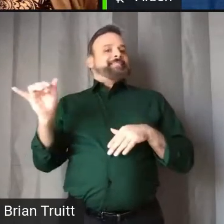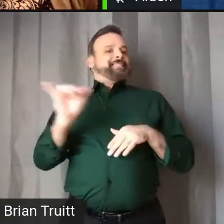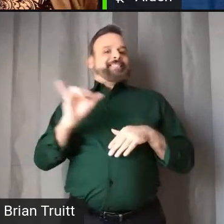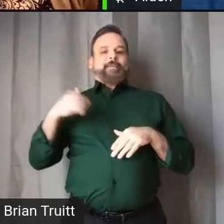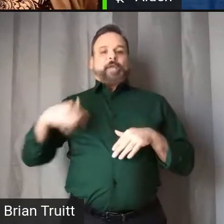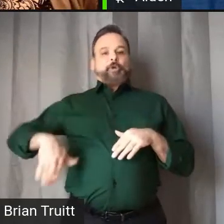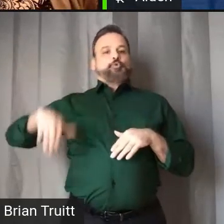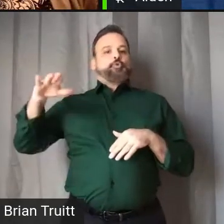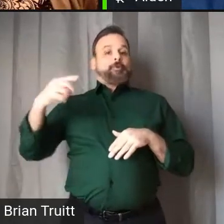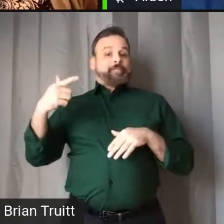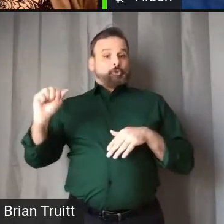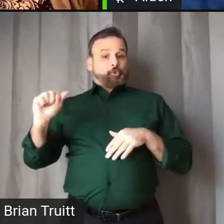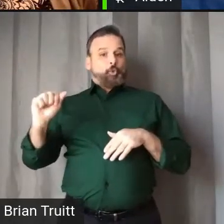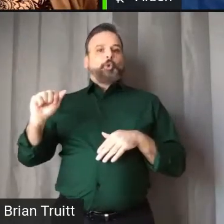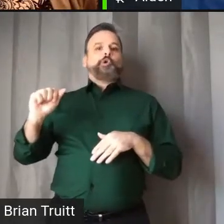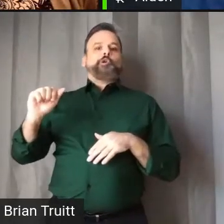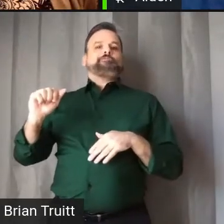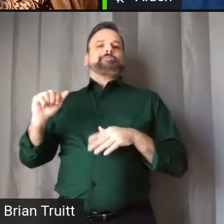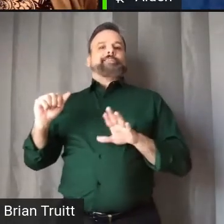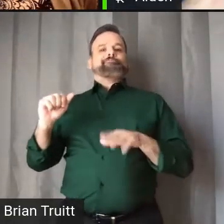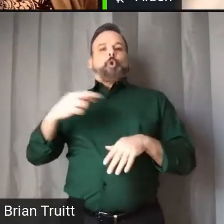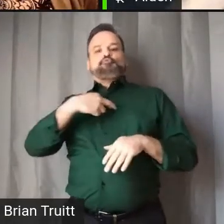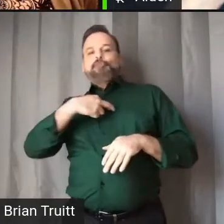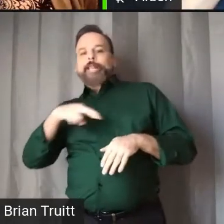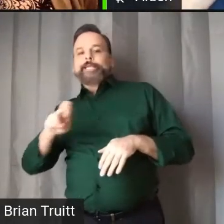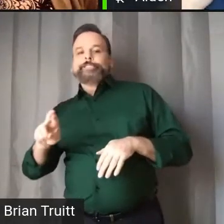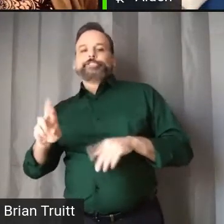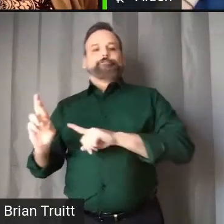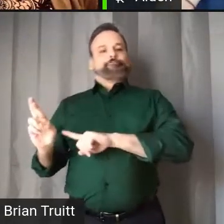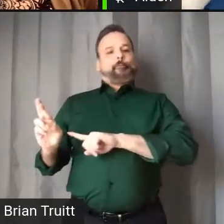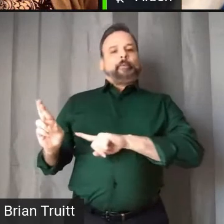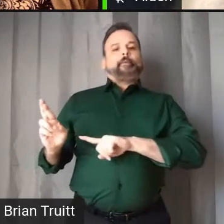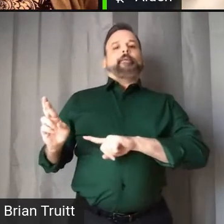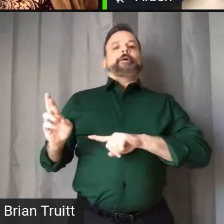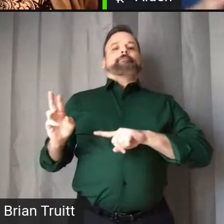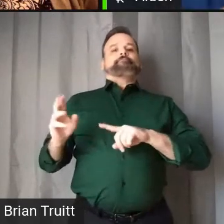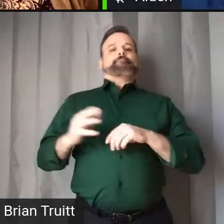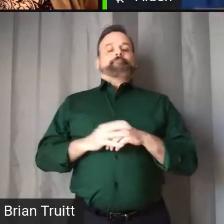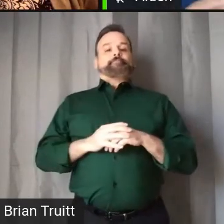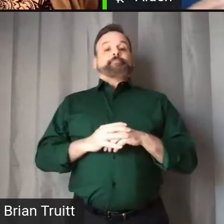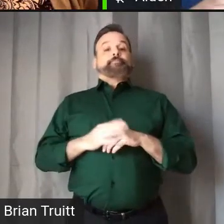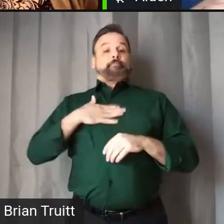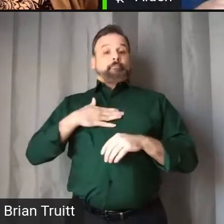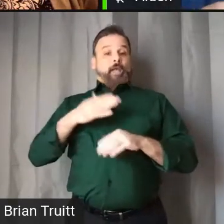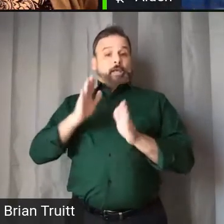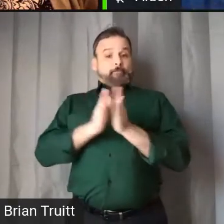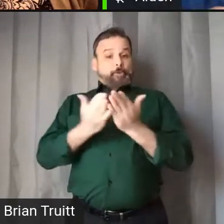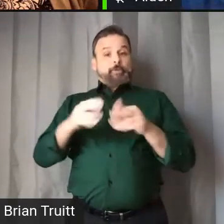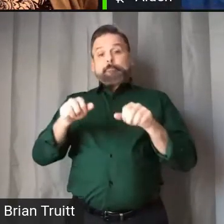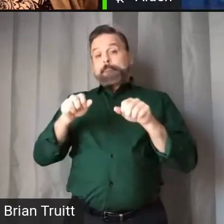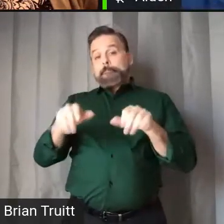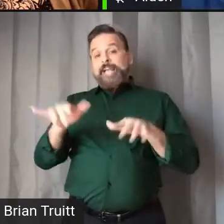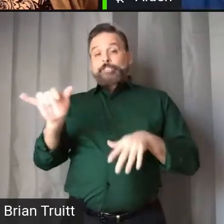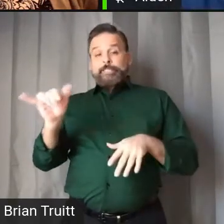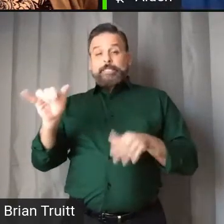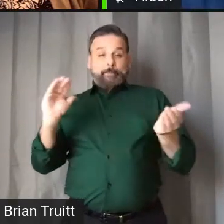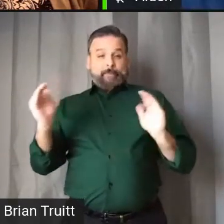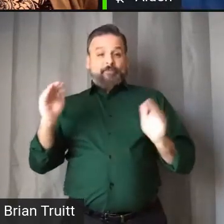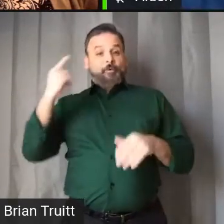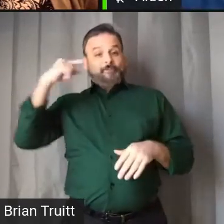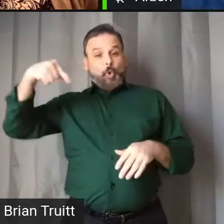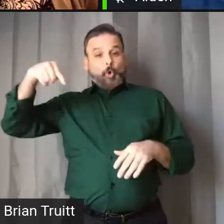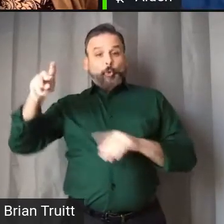Georgia that was conservative and religious. And so in my book, magic is kind of like a direct metaphor for queerness in the